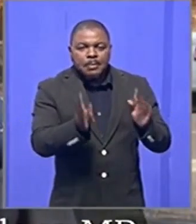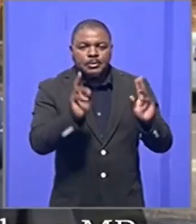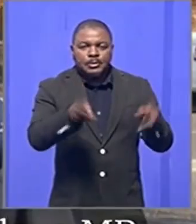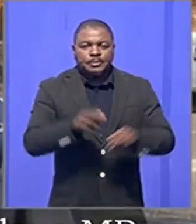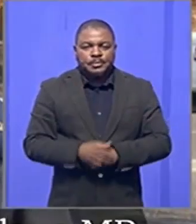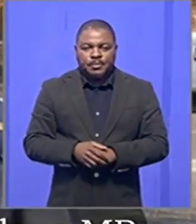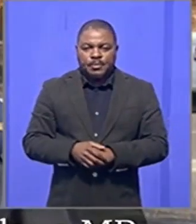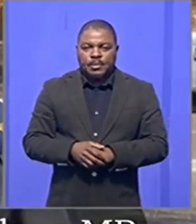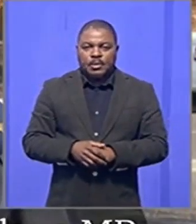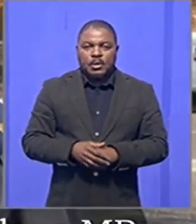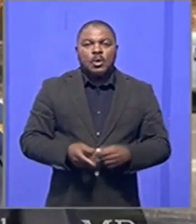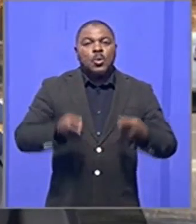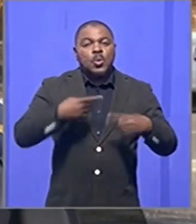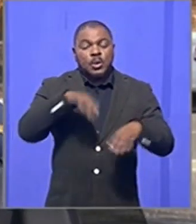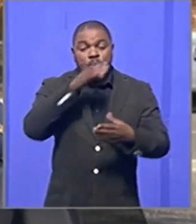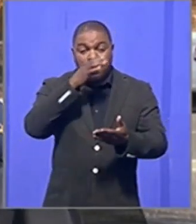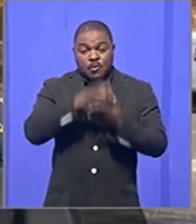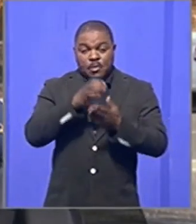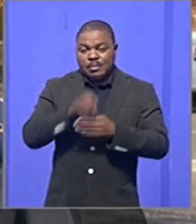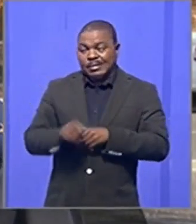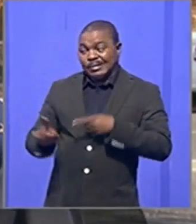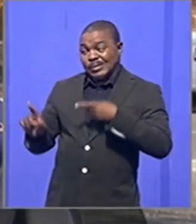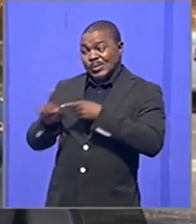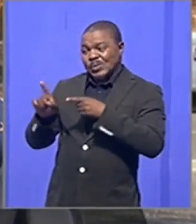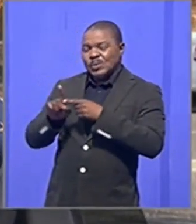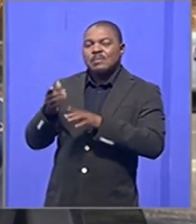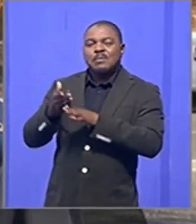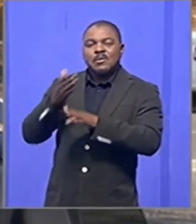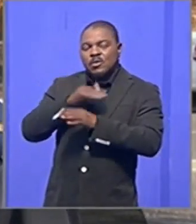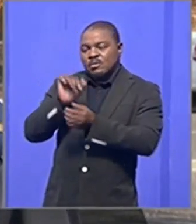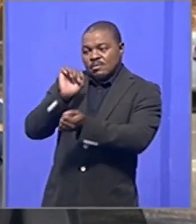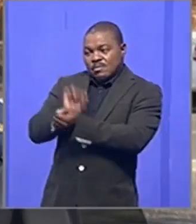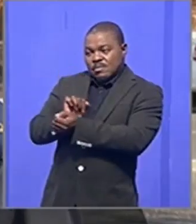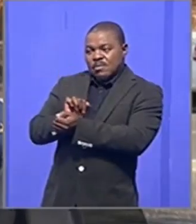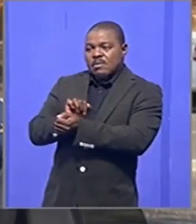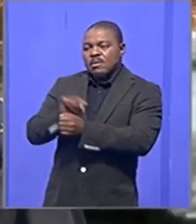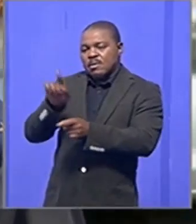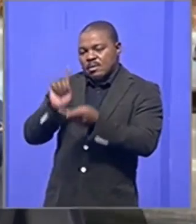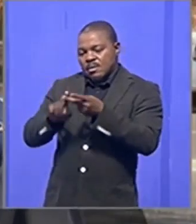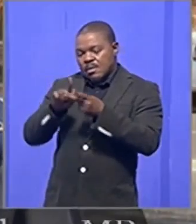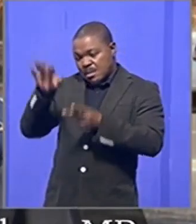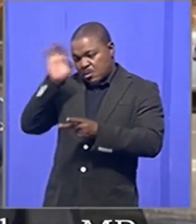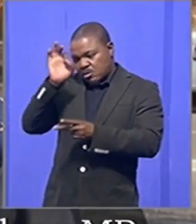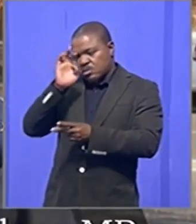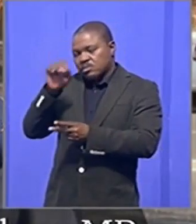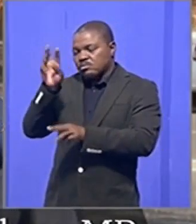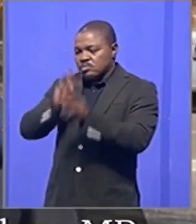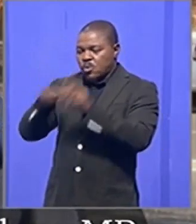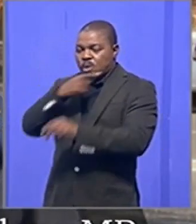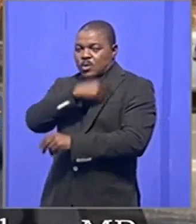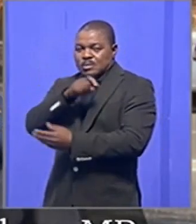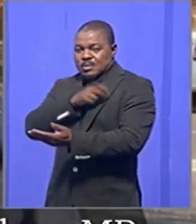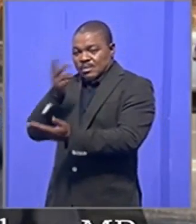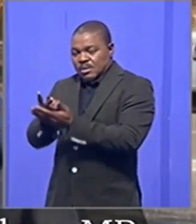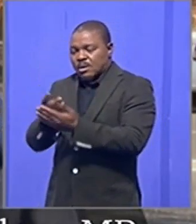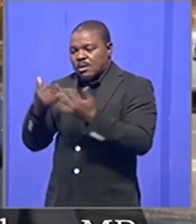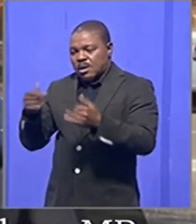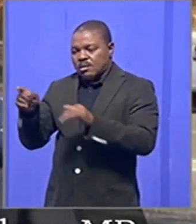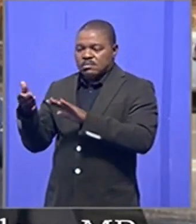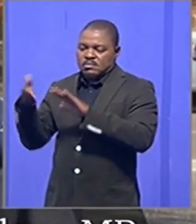that the suspect, who was under police guard after he allegedly killed 2 children in Pinar, has passed